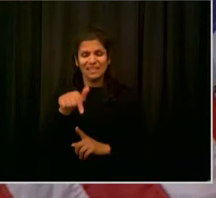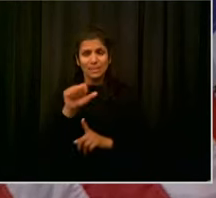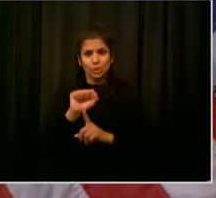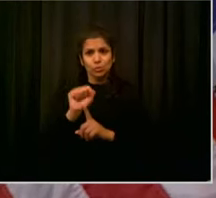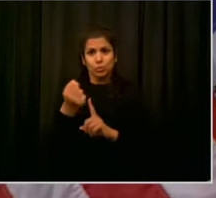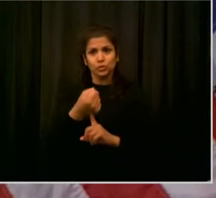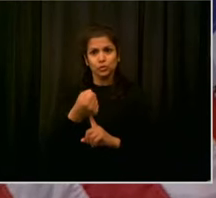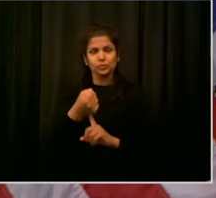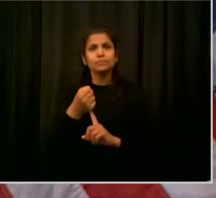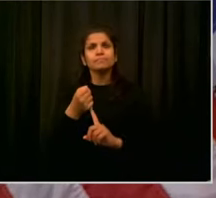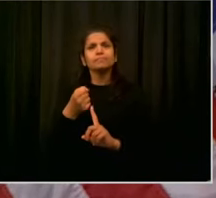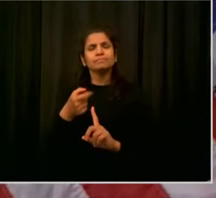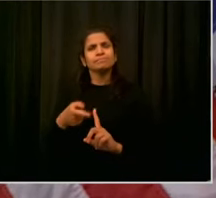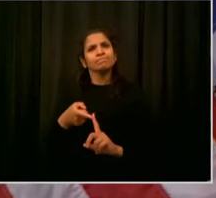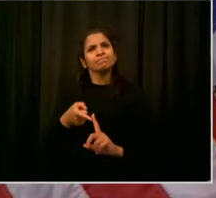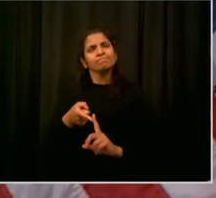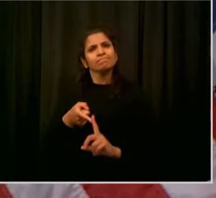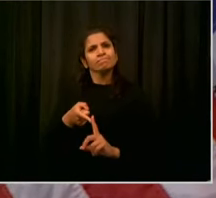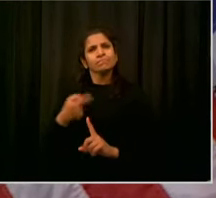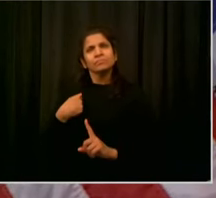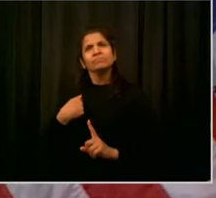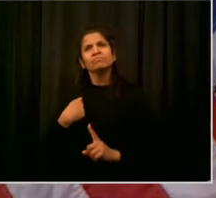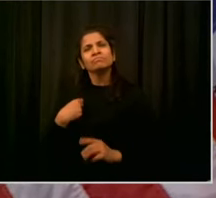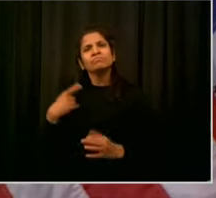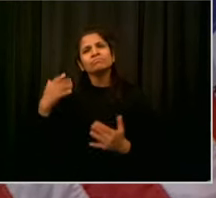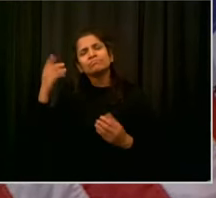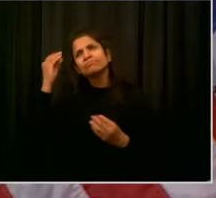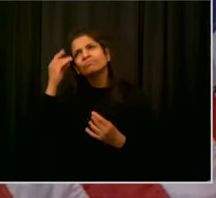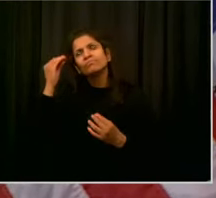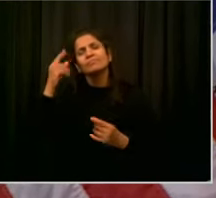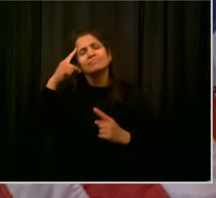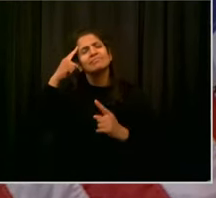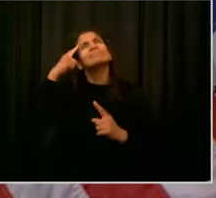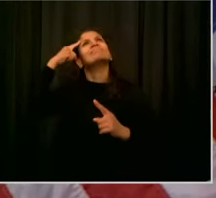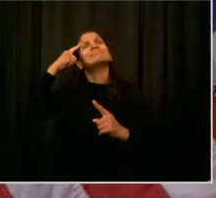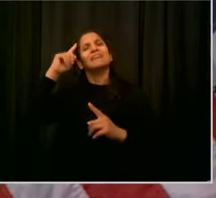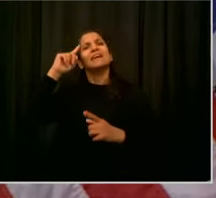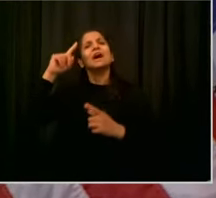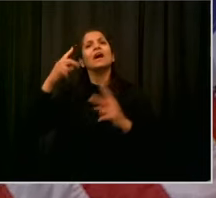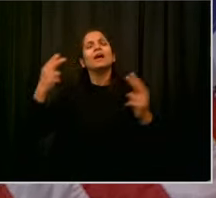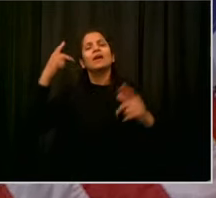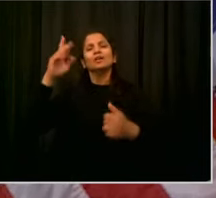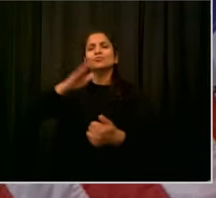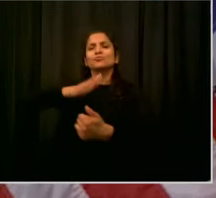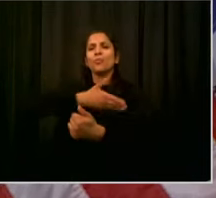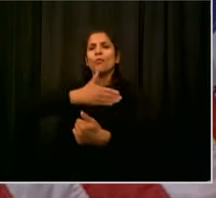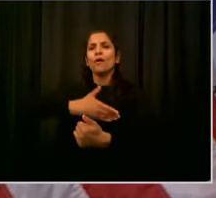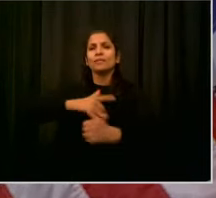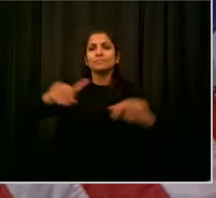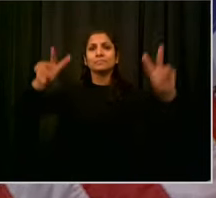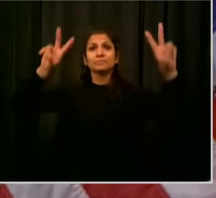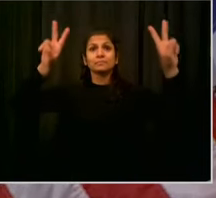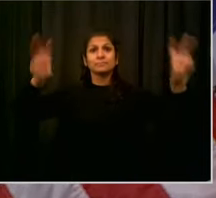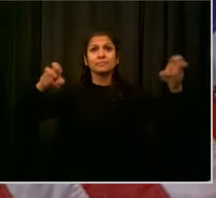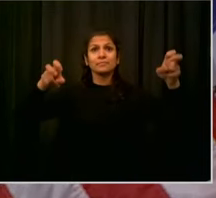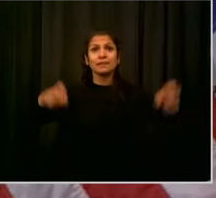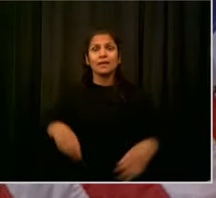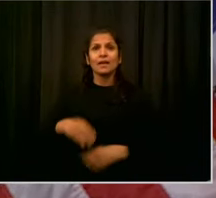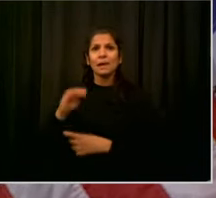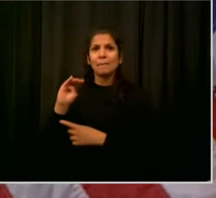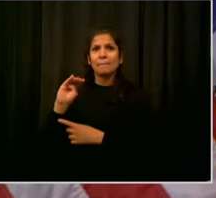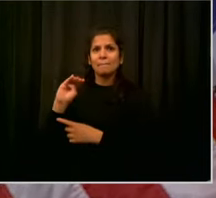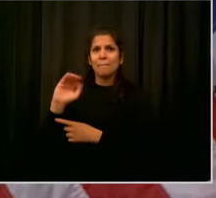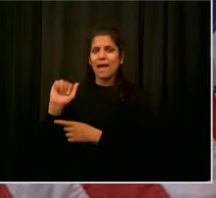think everyone who hears that song in its fullness thinks about, what about a world where people got along differently? What about a world